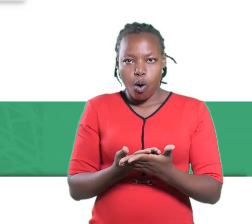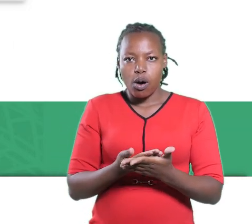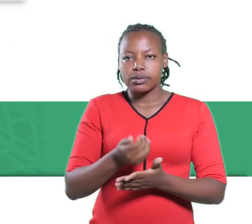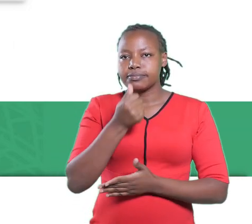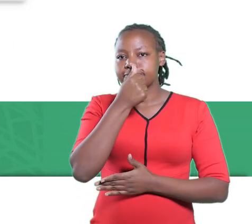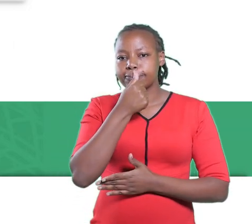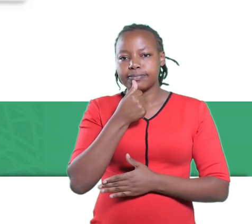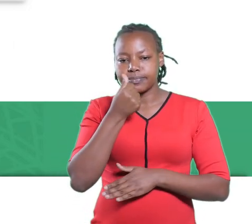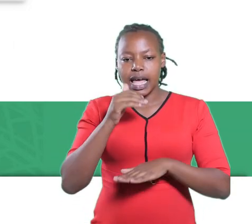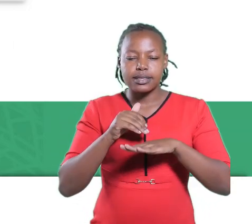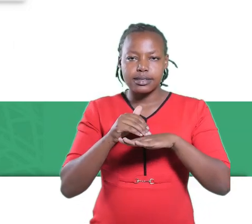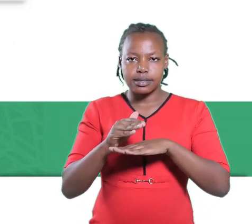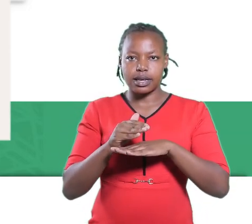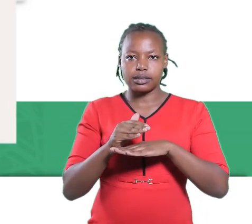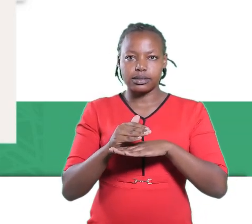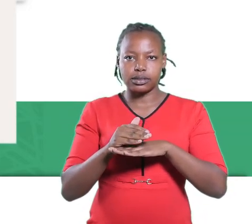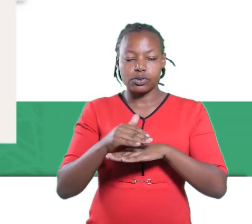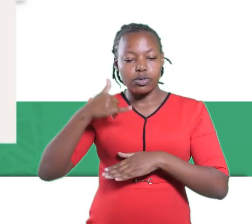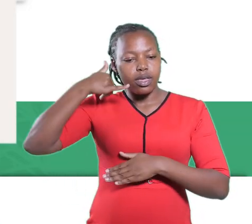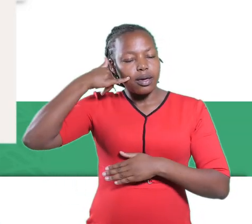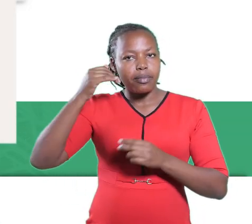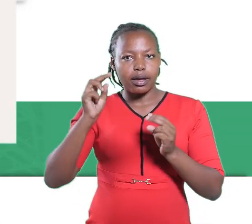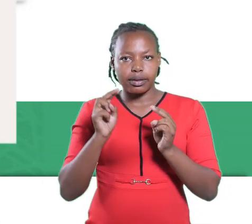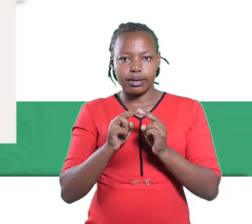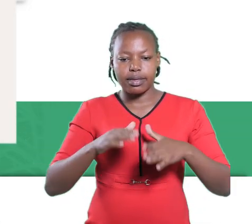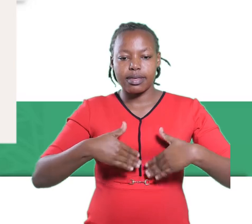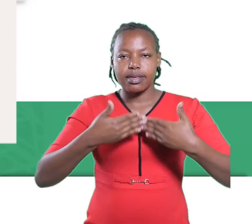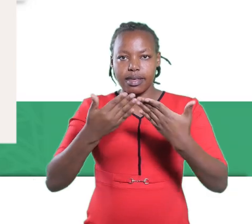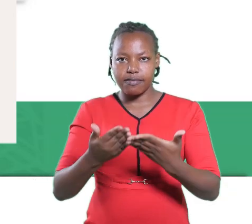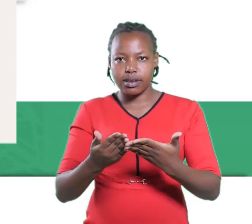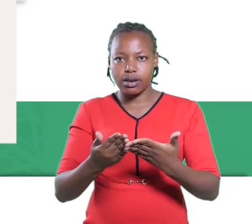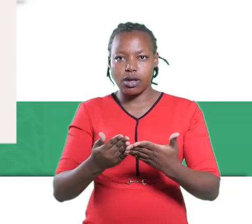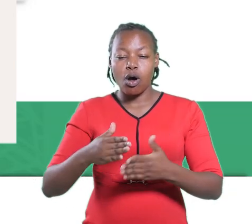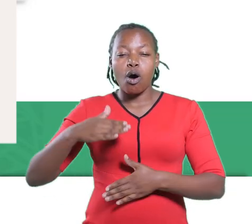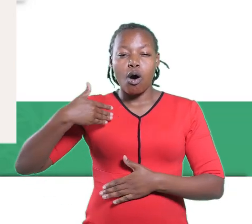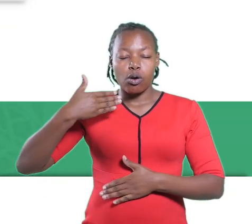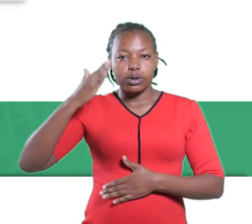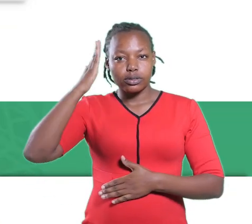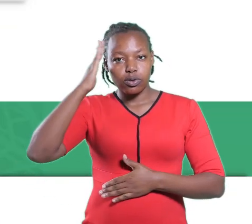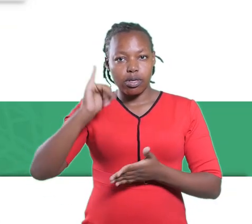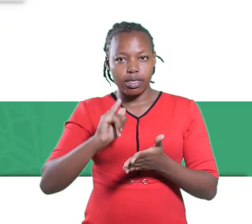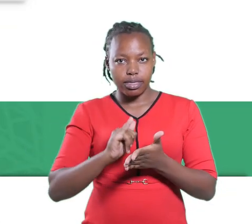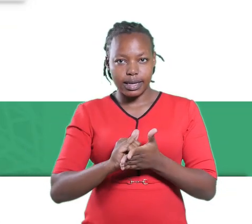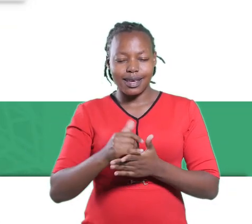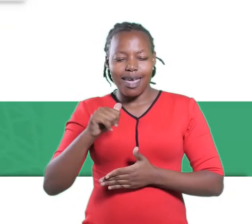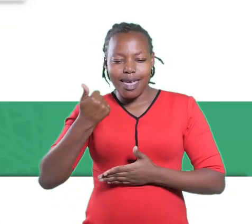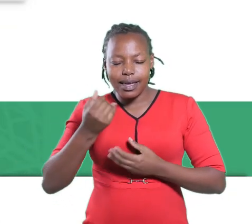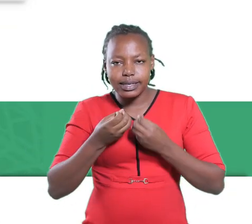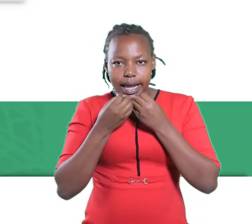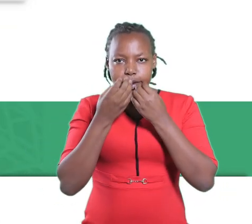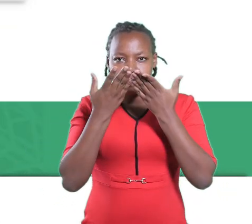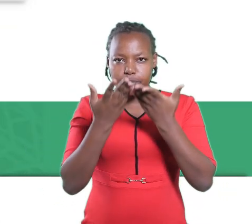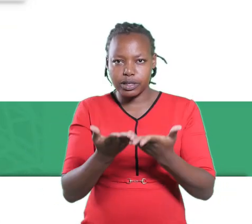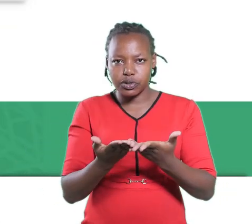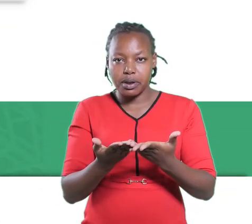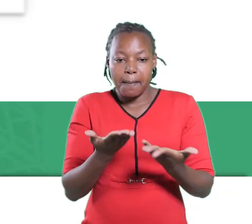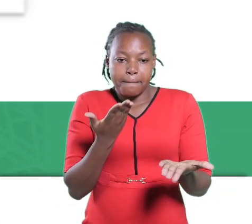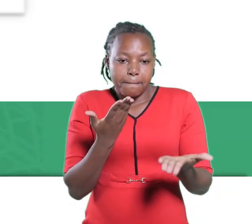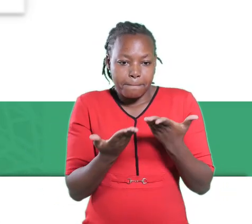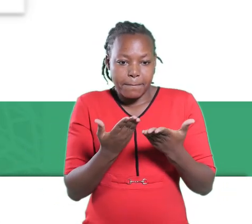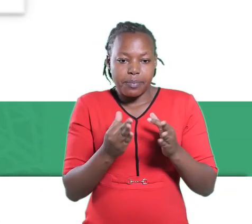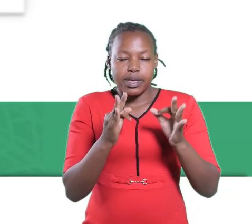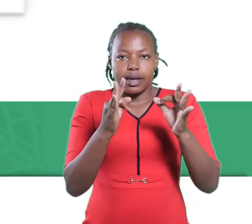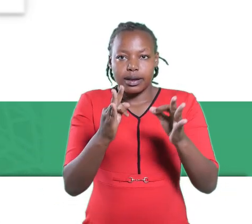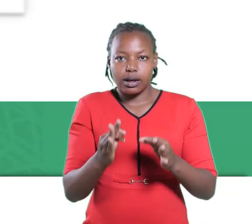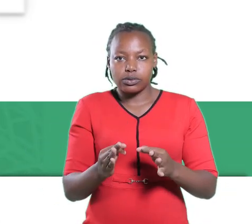passwords shall be sent to the number provided. It is therefore prudent that any information relating to an account